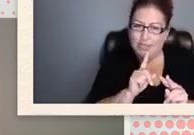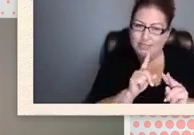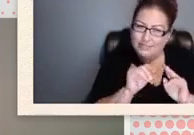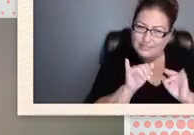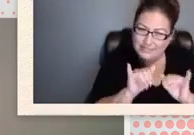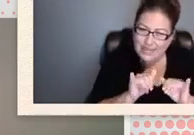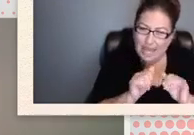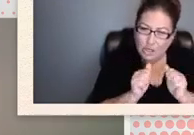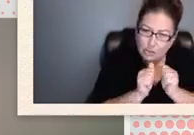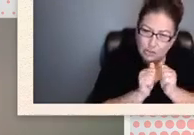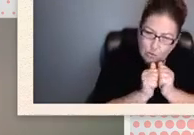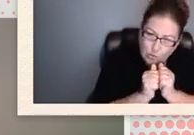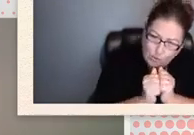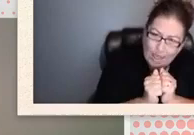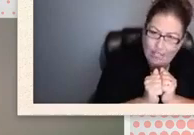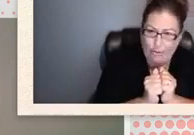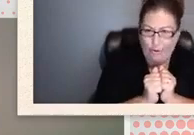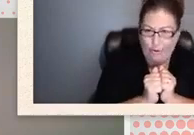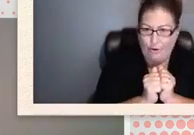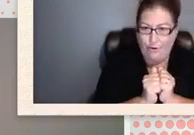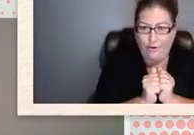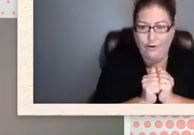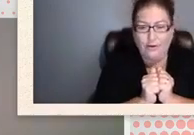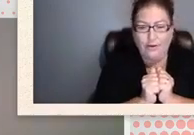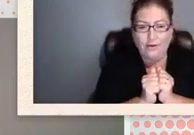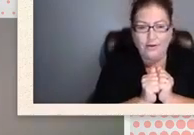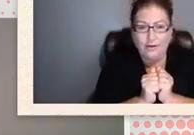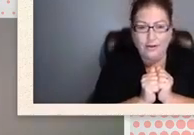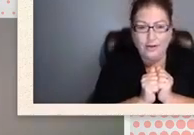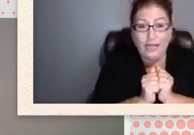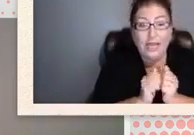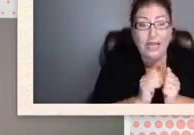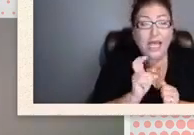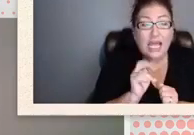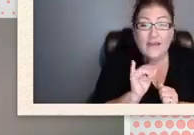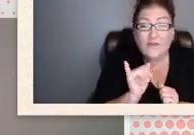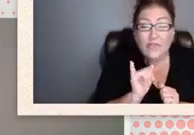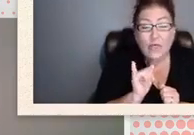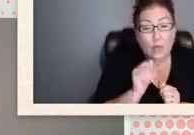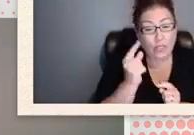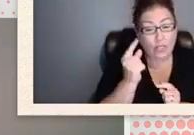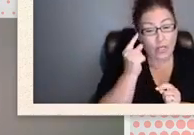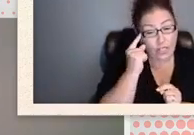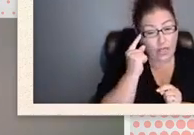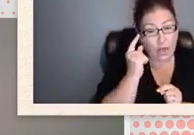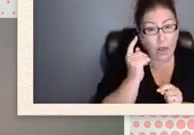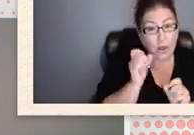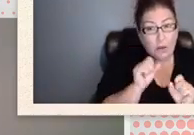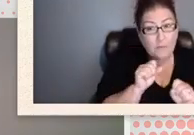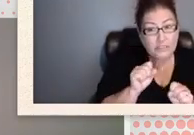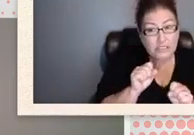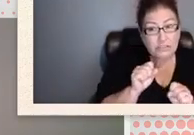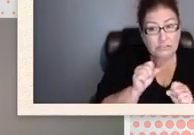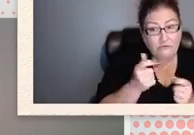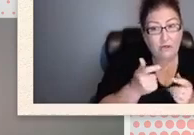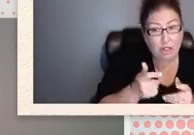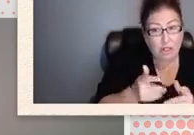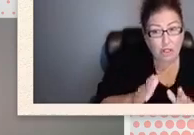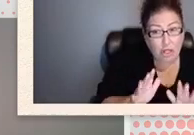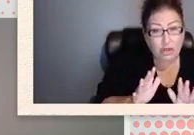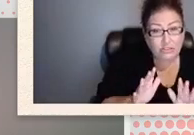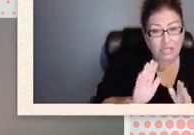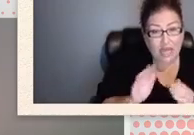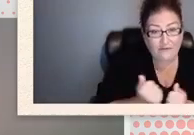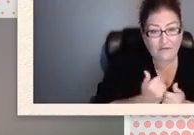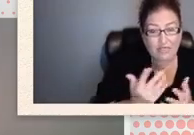stick together, and even though they thought the potential for losing it all was there. Next